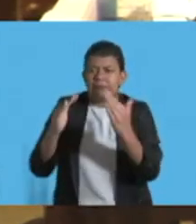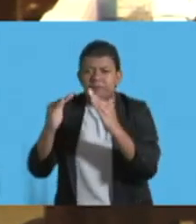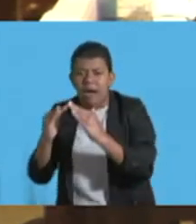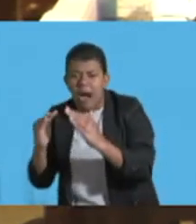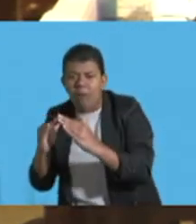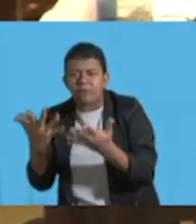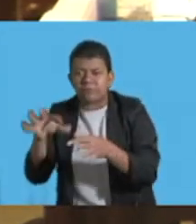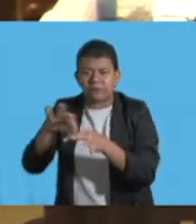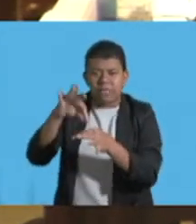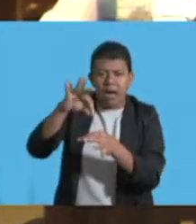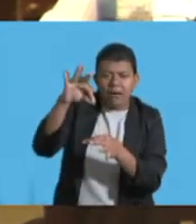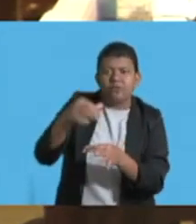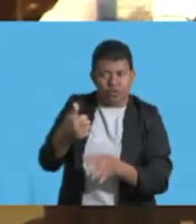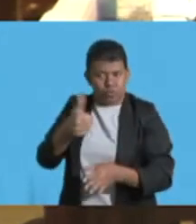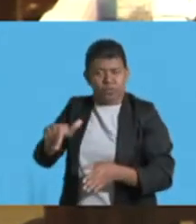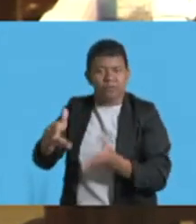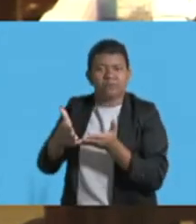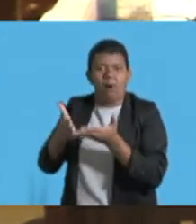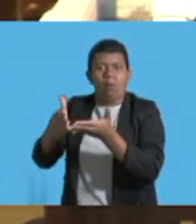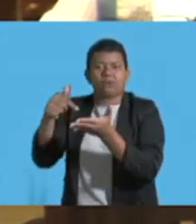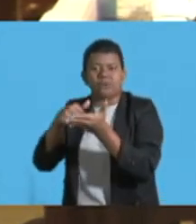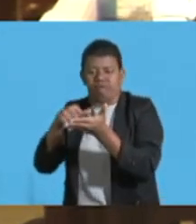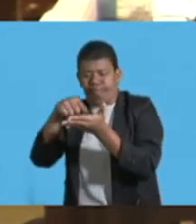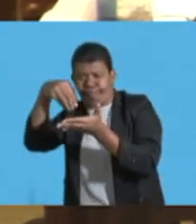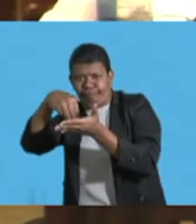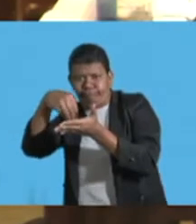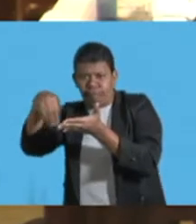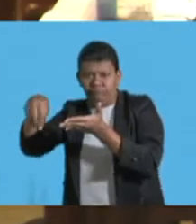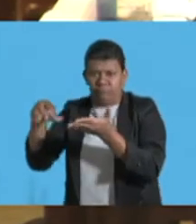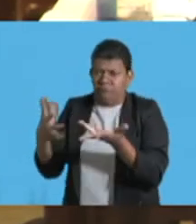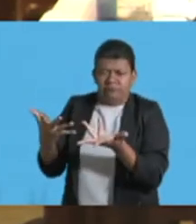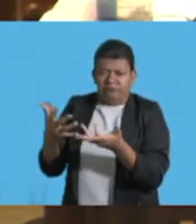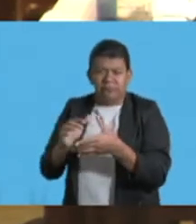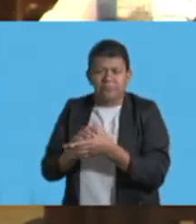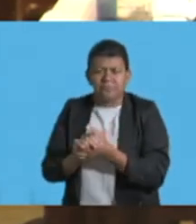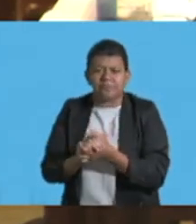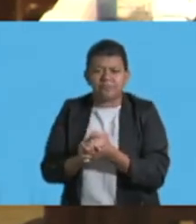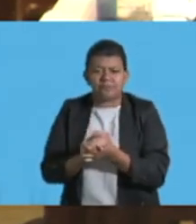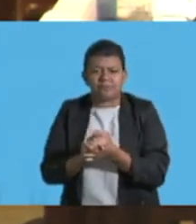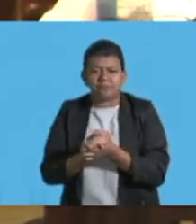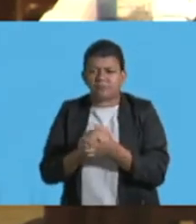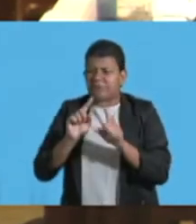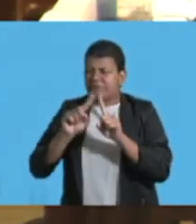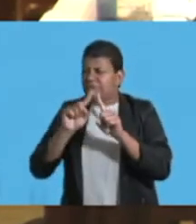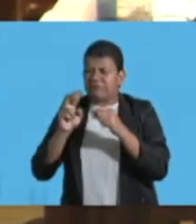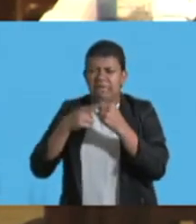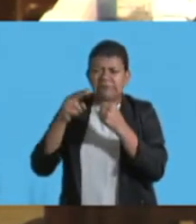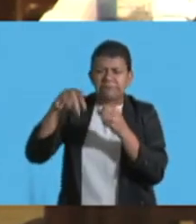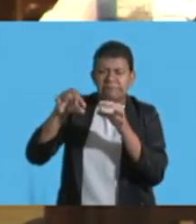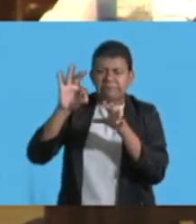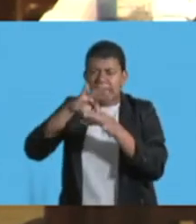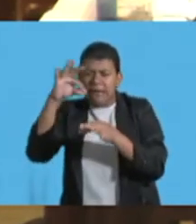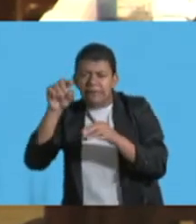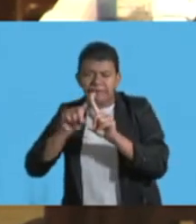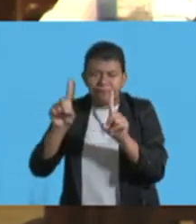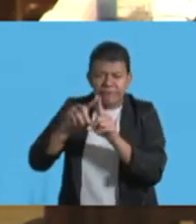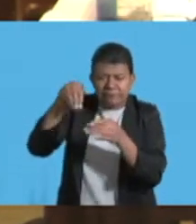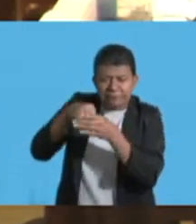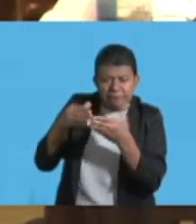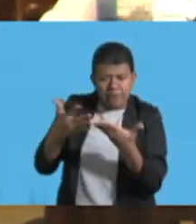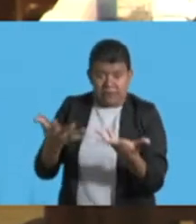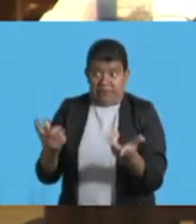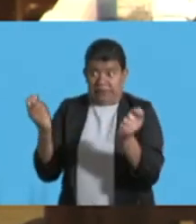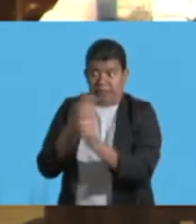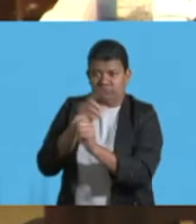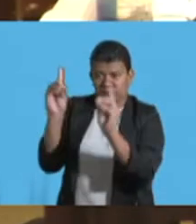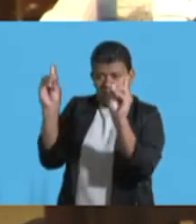maritime sector. Madam Speaker, the vessel proposal, power generation and refrigeration equipment will be designed to